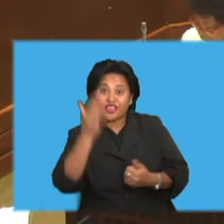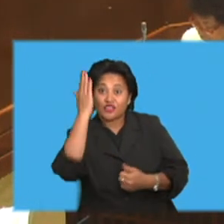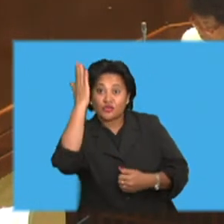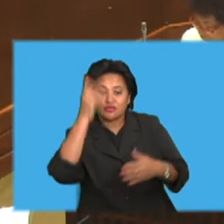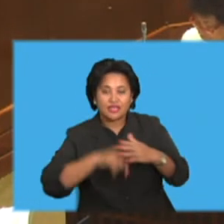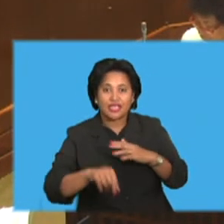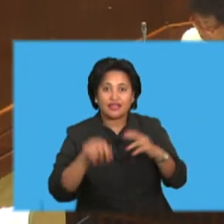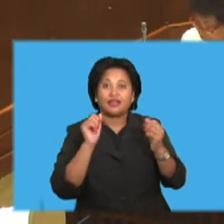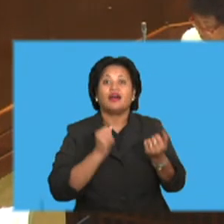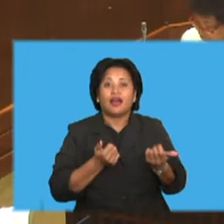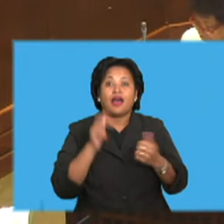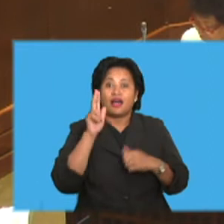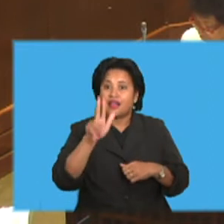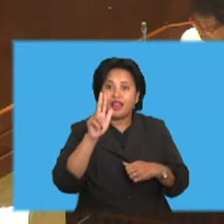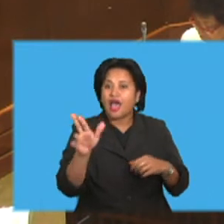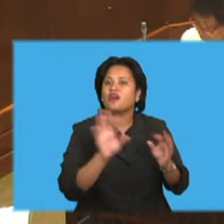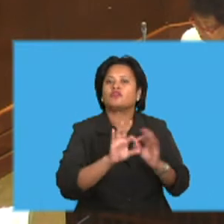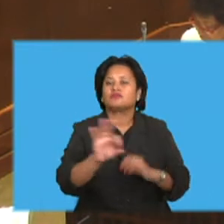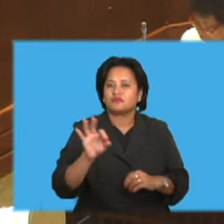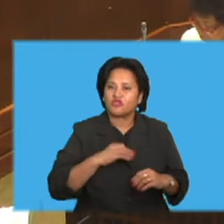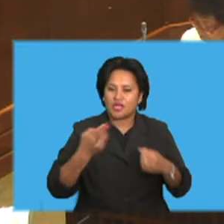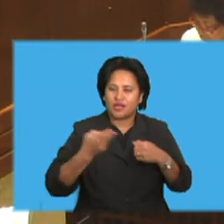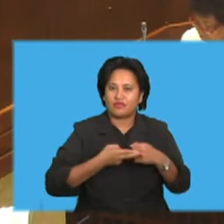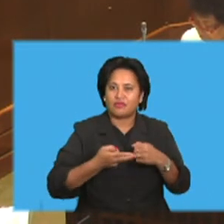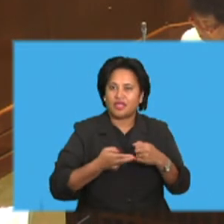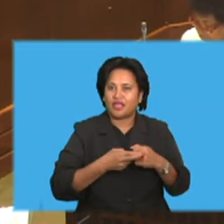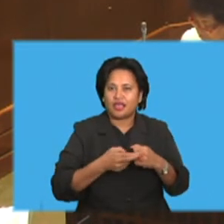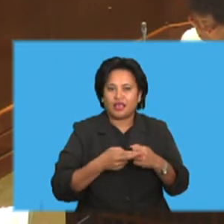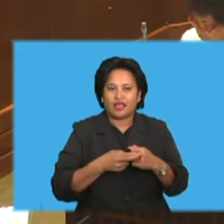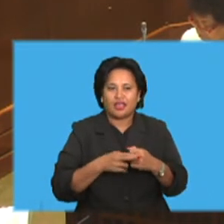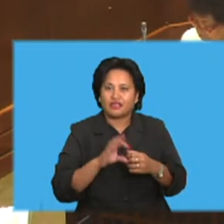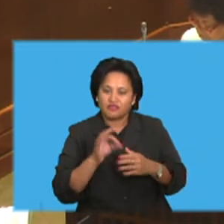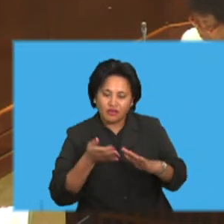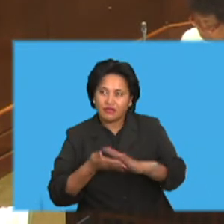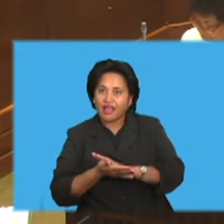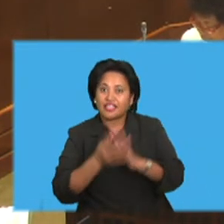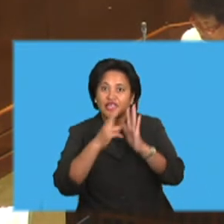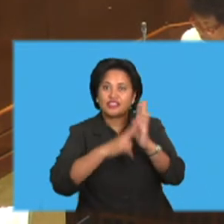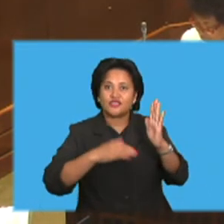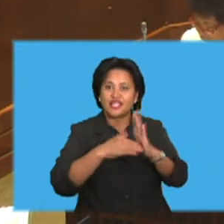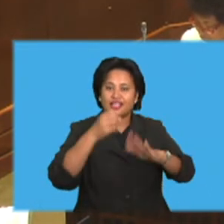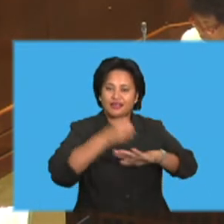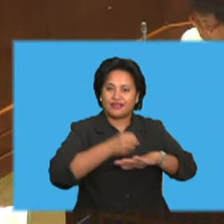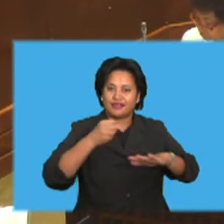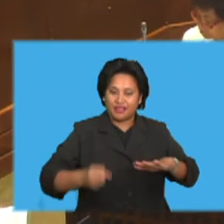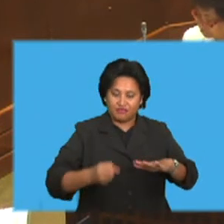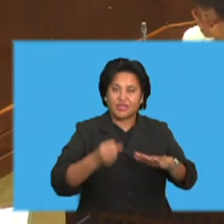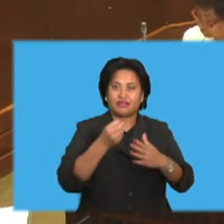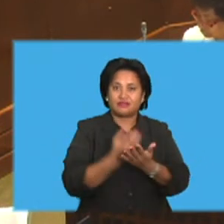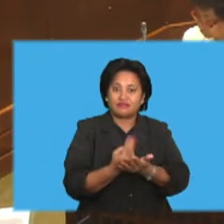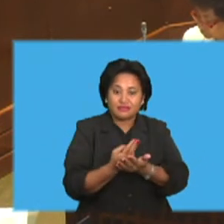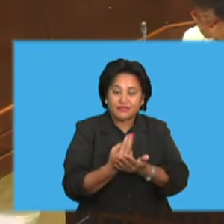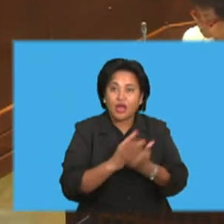being repaired, and it didn't come under the New Zealand government rehabilitation program because of